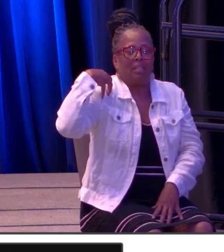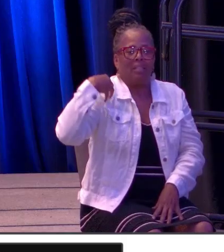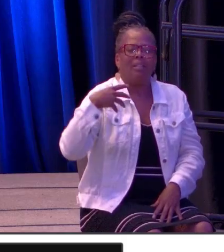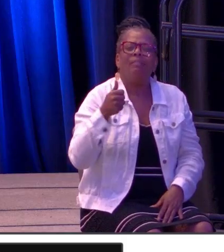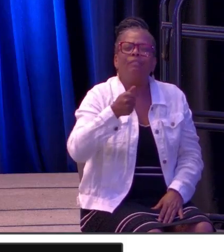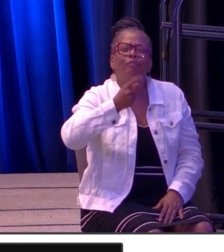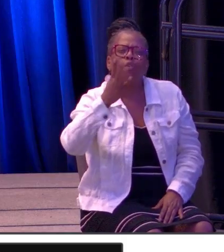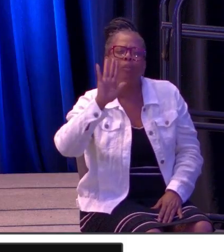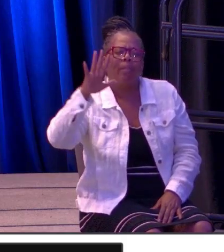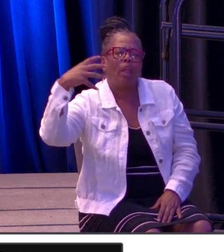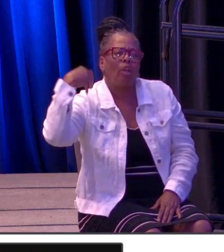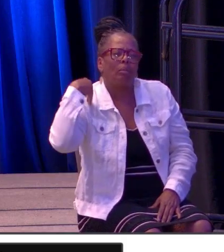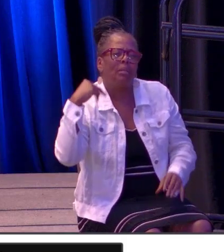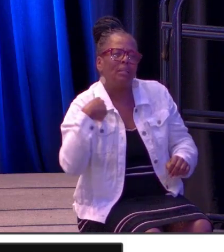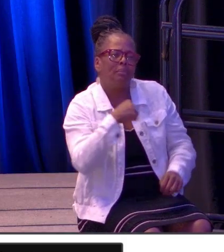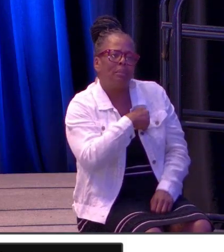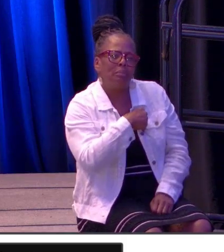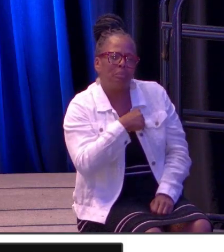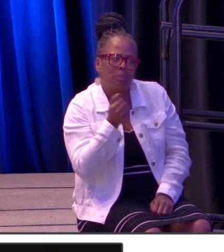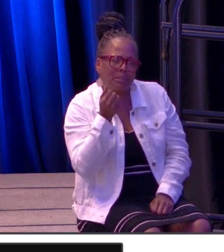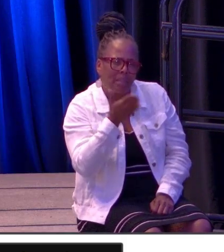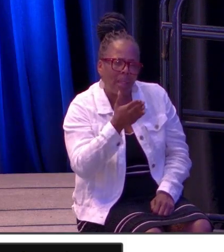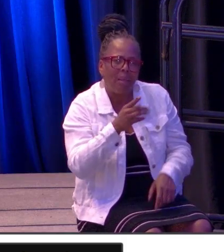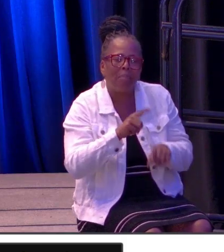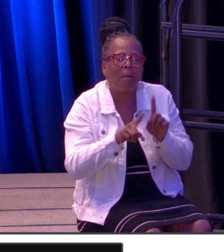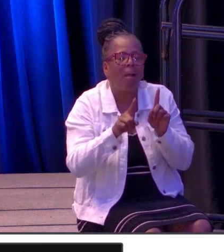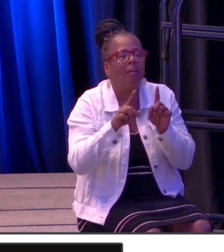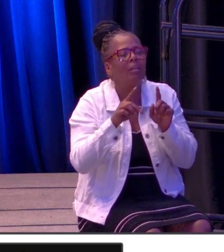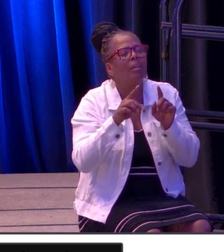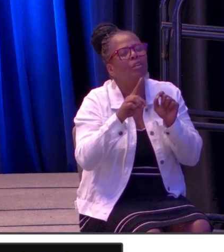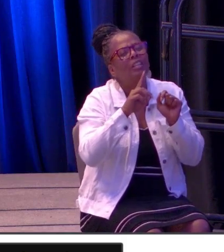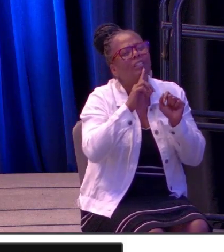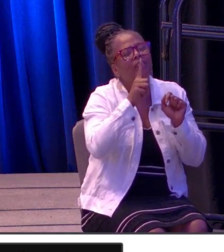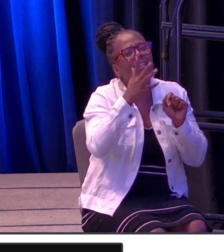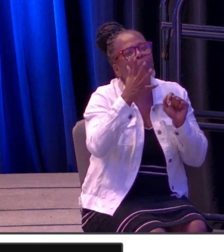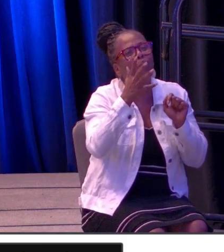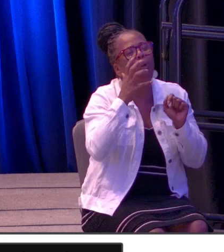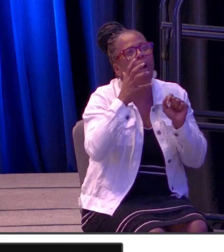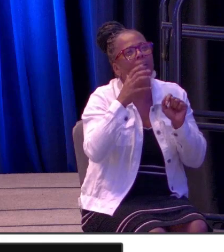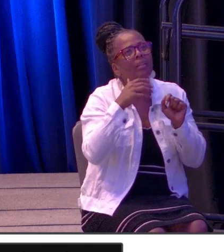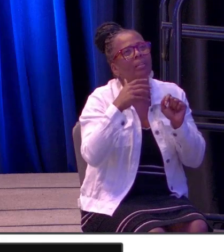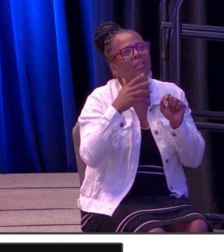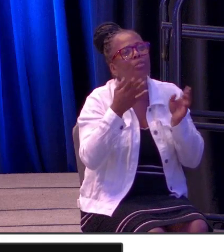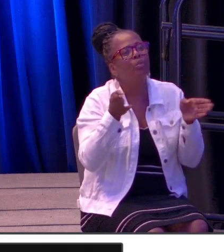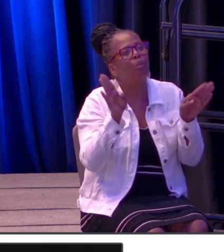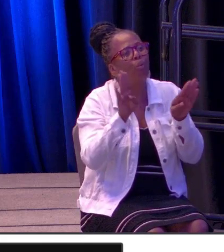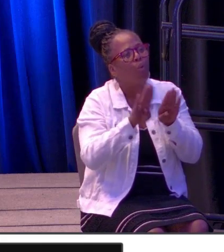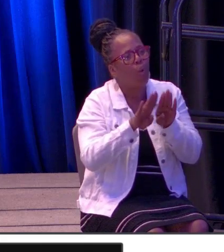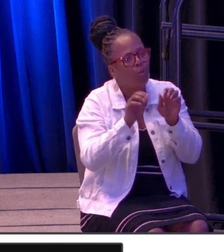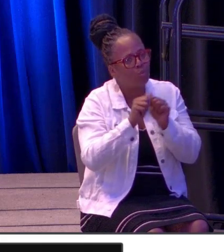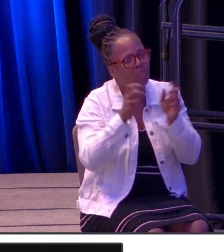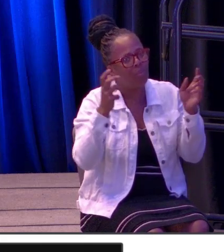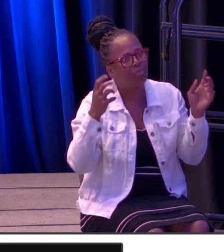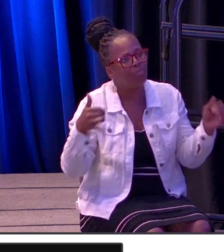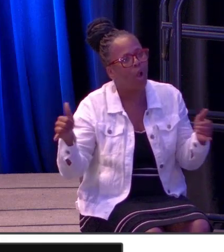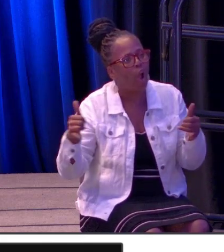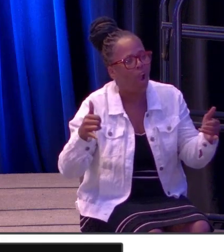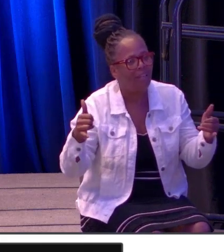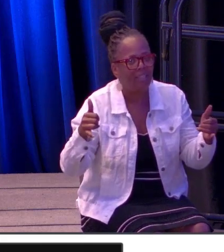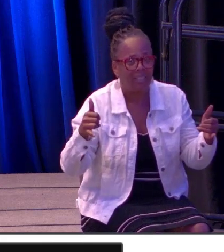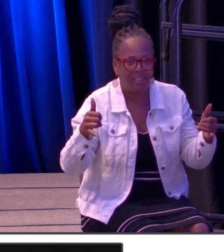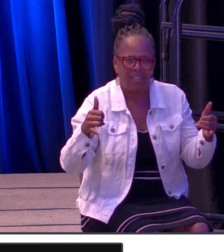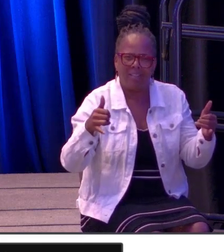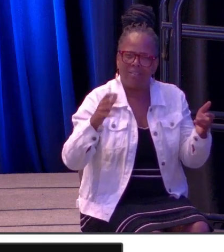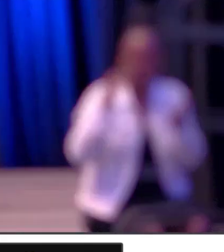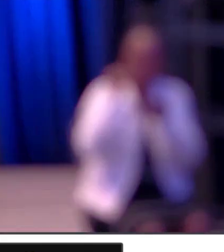committee members here today, but what we really wanted to do is to end this with a party, kind of how you